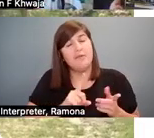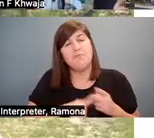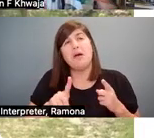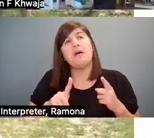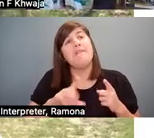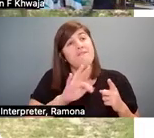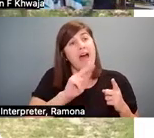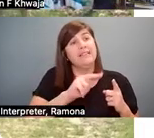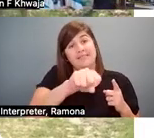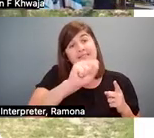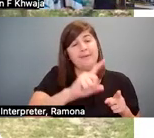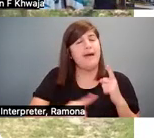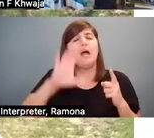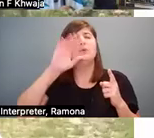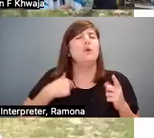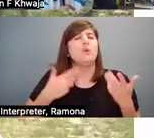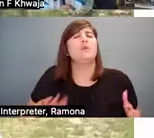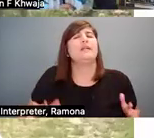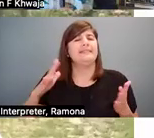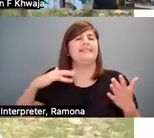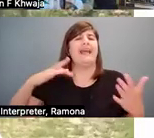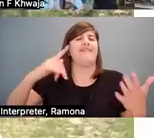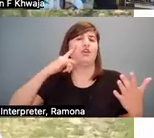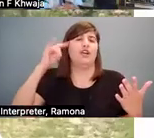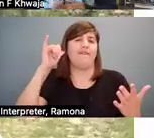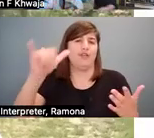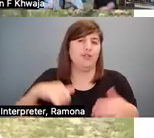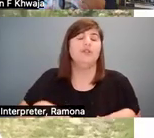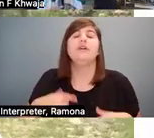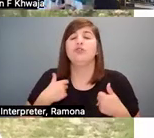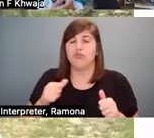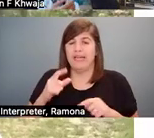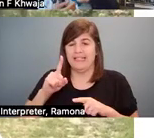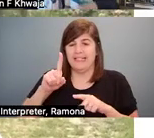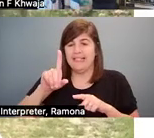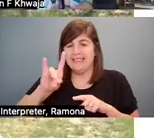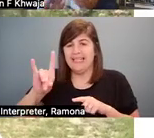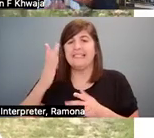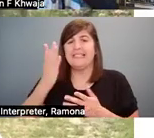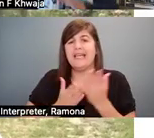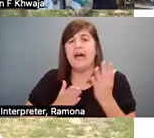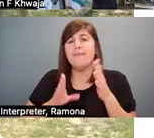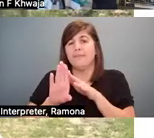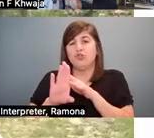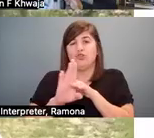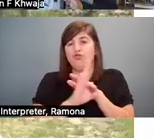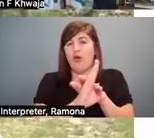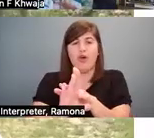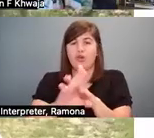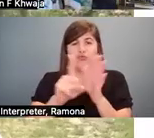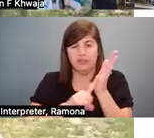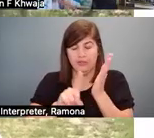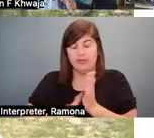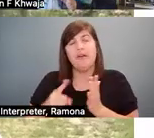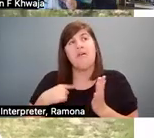what I wanted to study forever. I tried to do some shark research. I did some shark tagging, and I realized I love sharks. They're